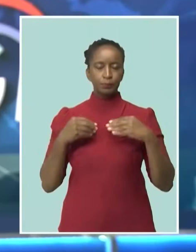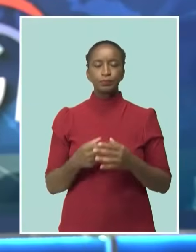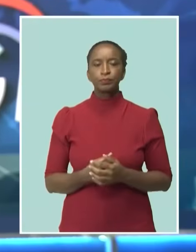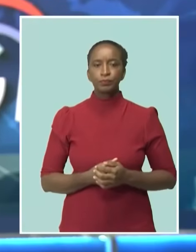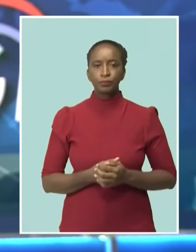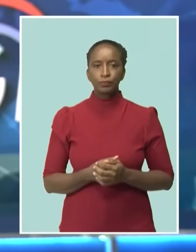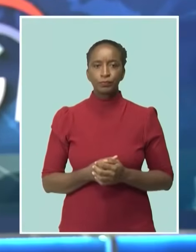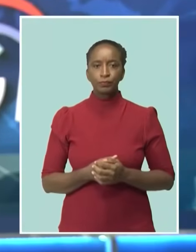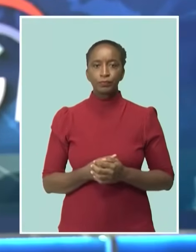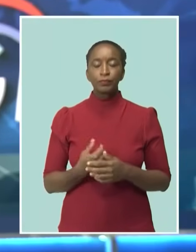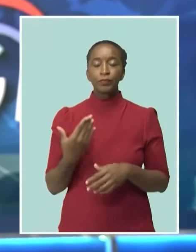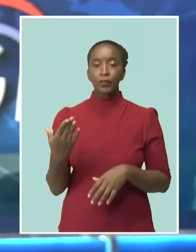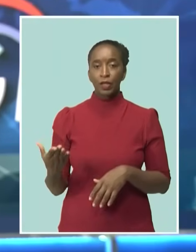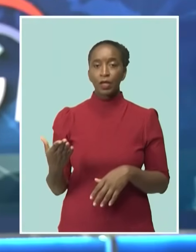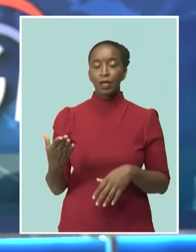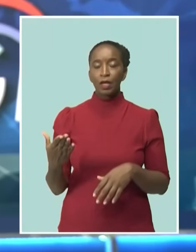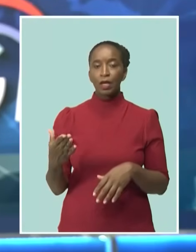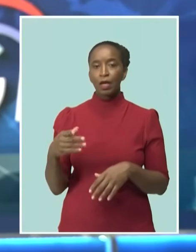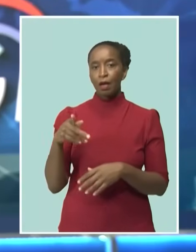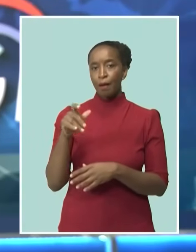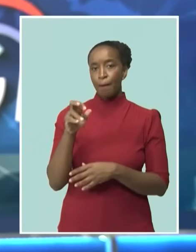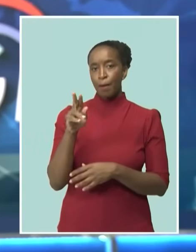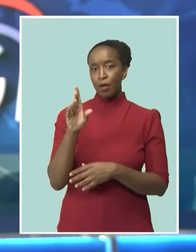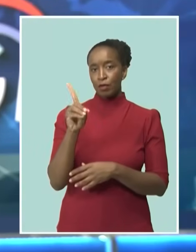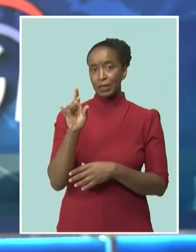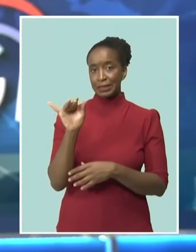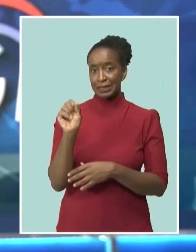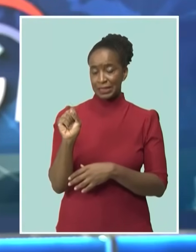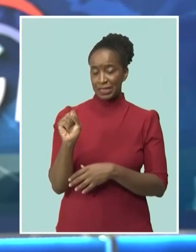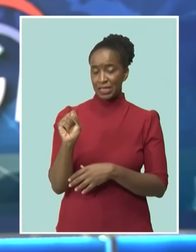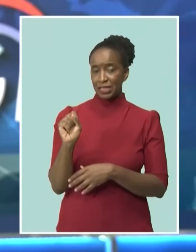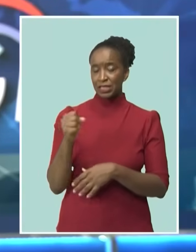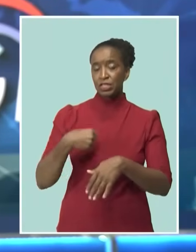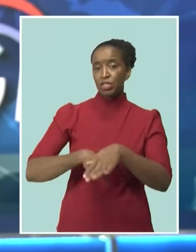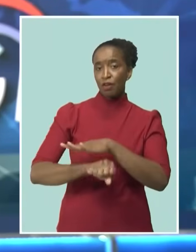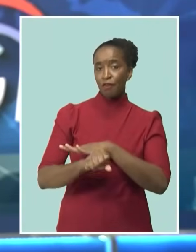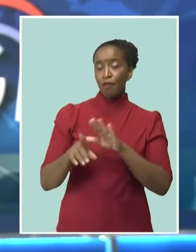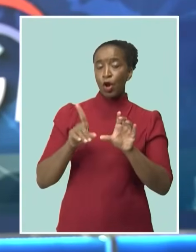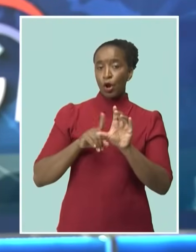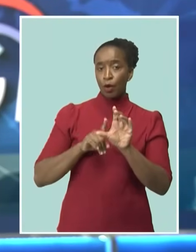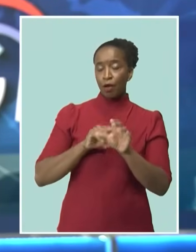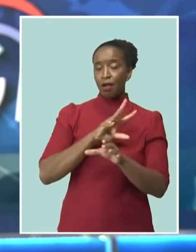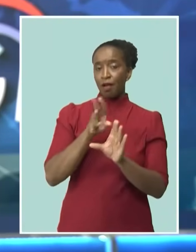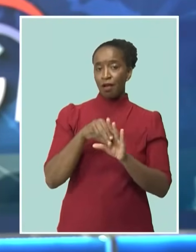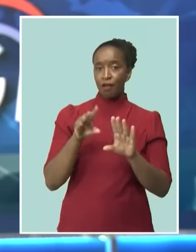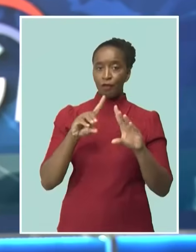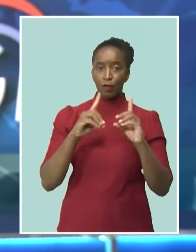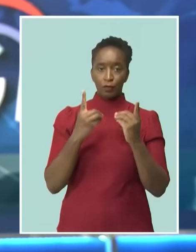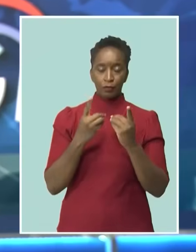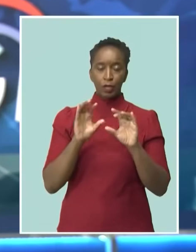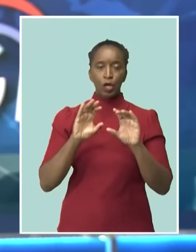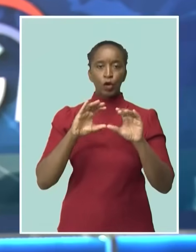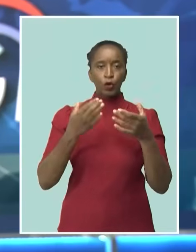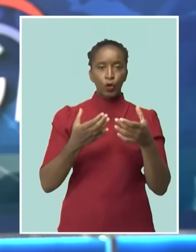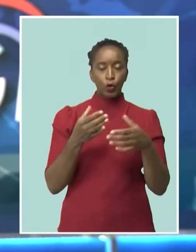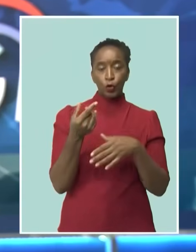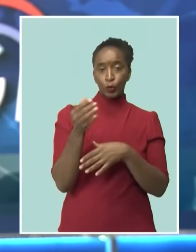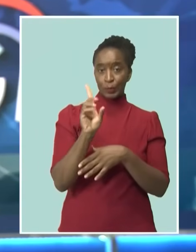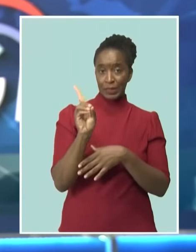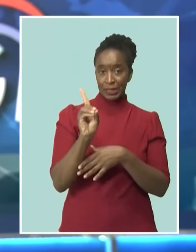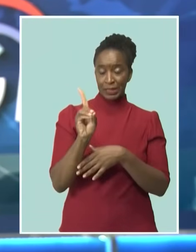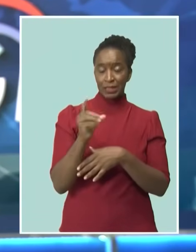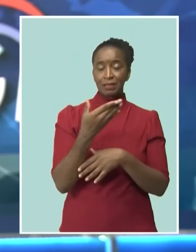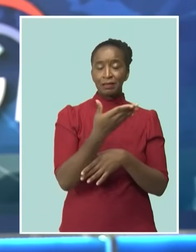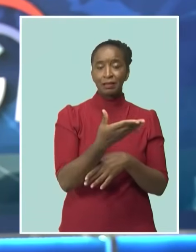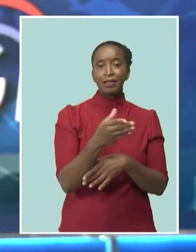Paradise Football Club have been pitted in Group D of the 2025 Prime Minister's Cup competition. Based at Dover in Christchurch,